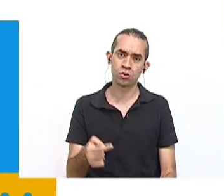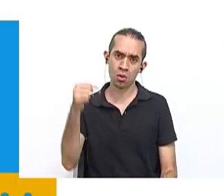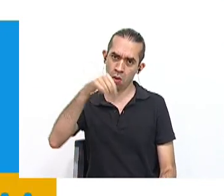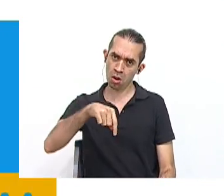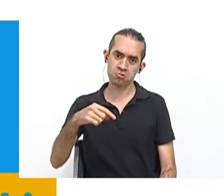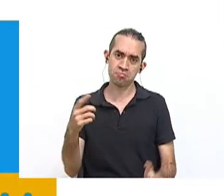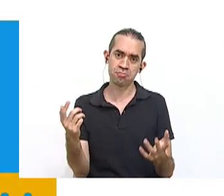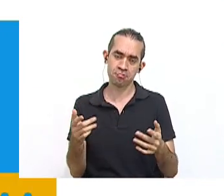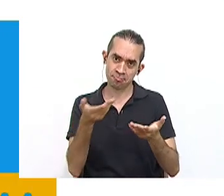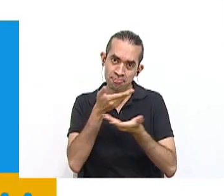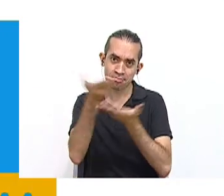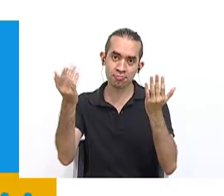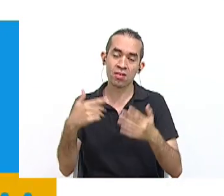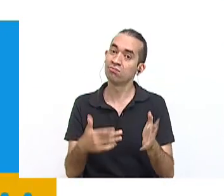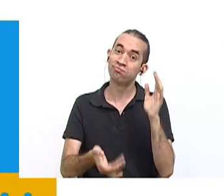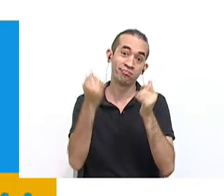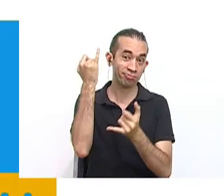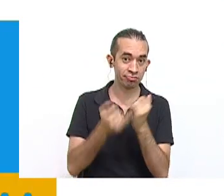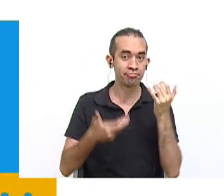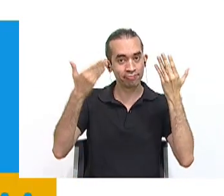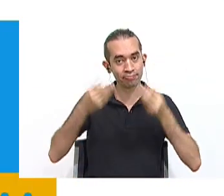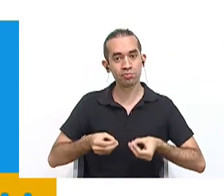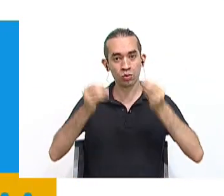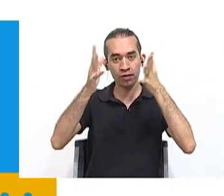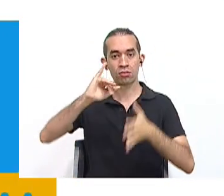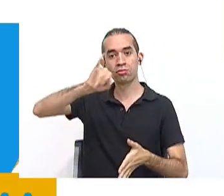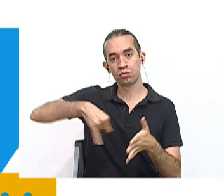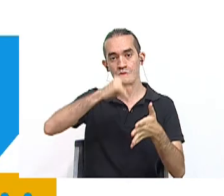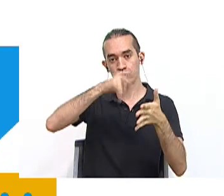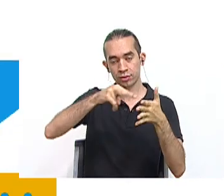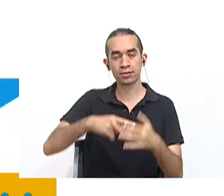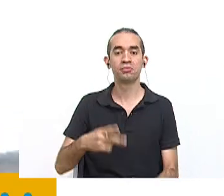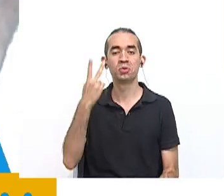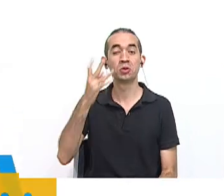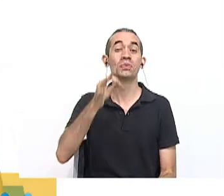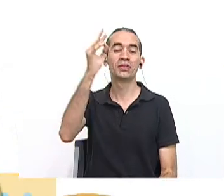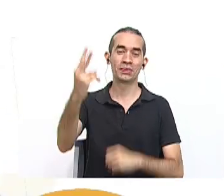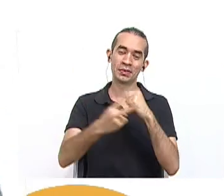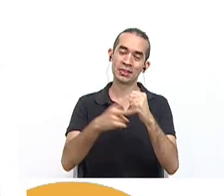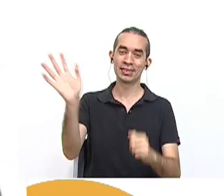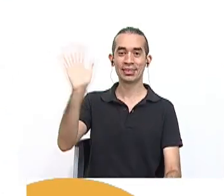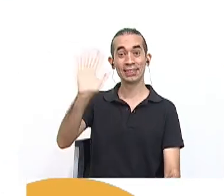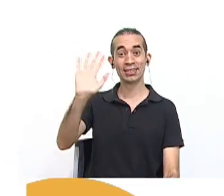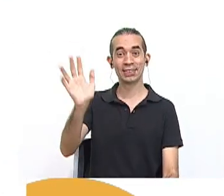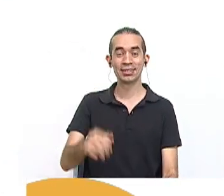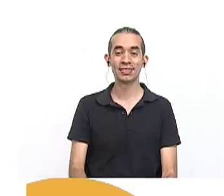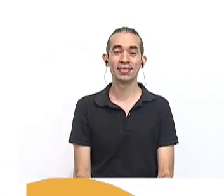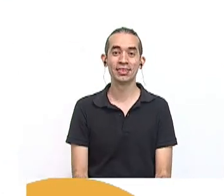have to go. I am teacher Jonnathan Elizondo, and we'll see you in the next time. Bye-bye.